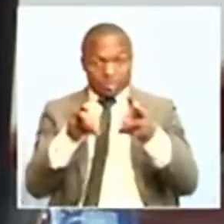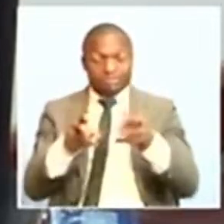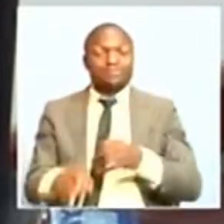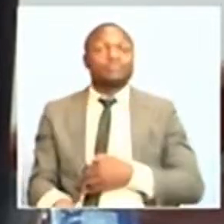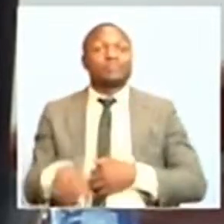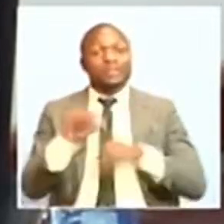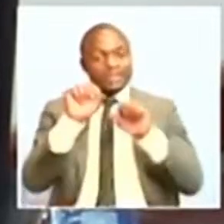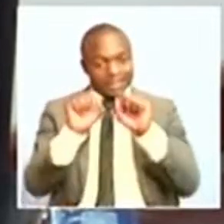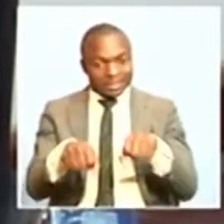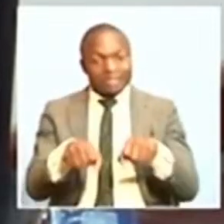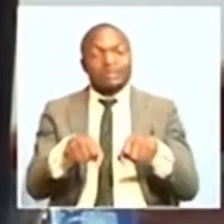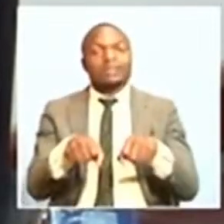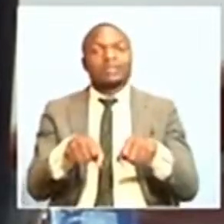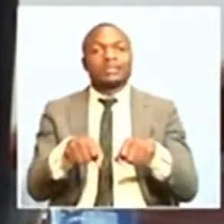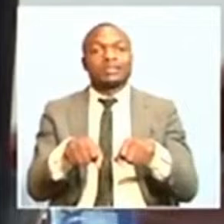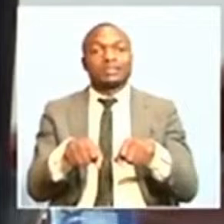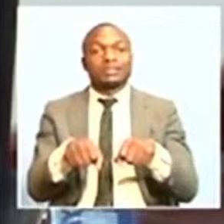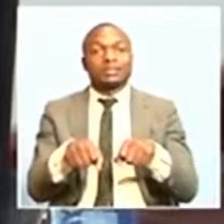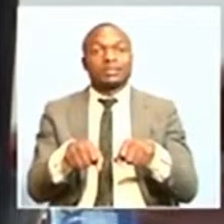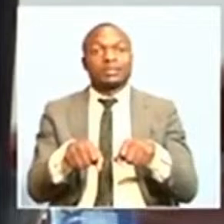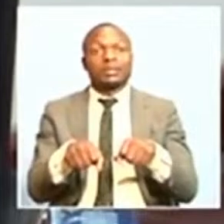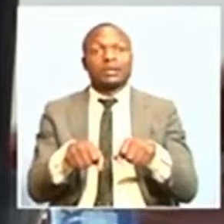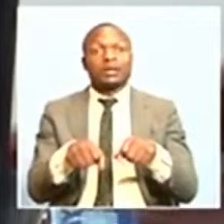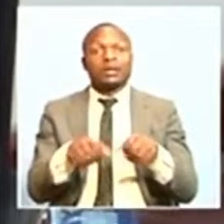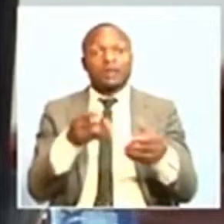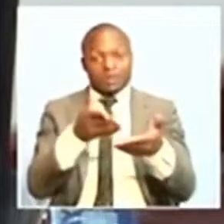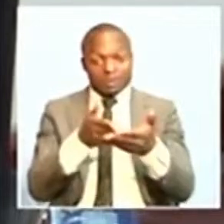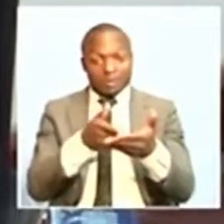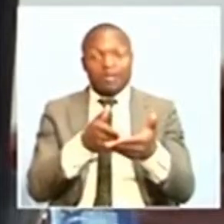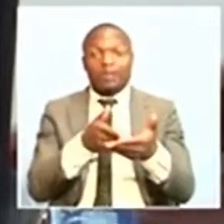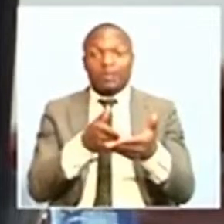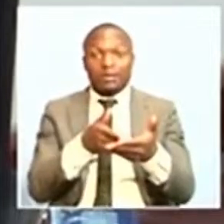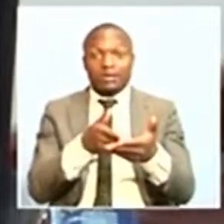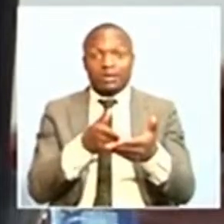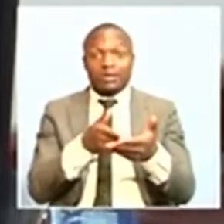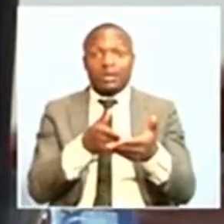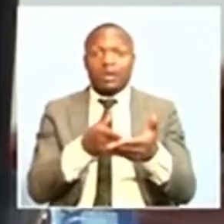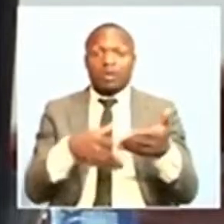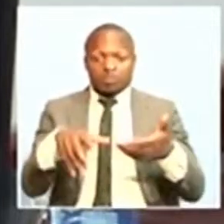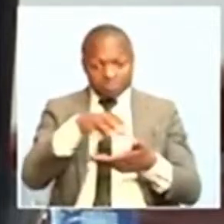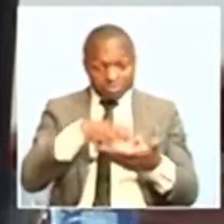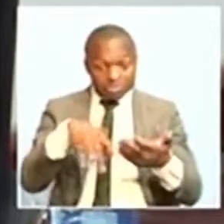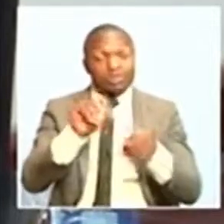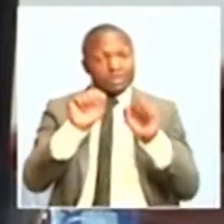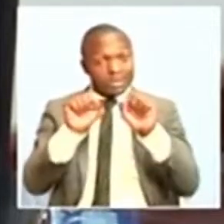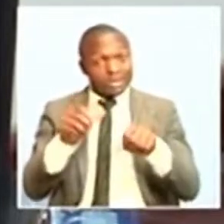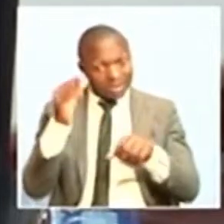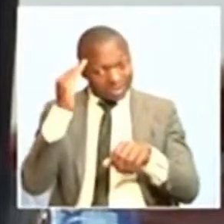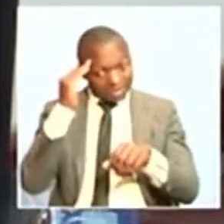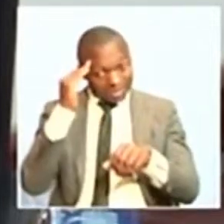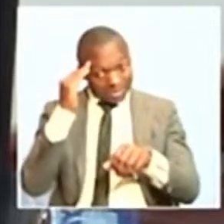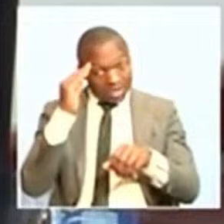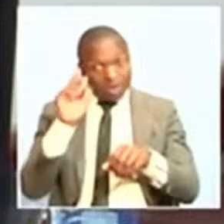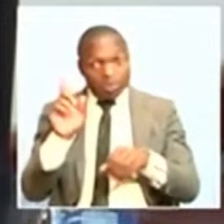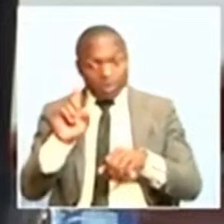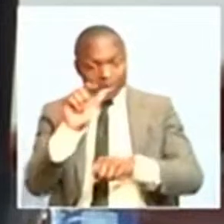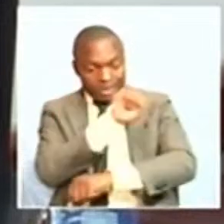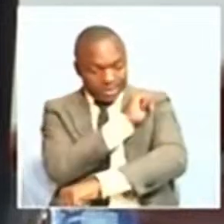it can be prone to exploitation. So, honorable members, you may wish to establish where the